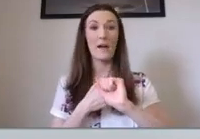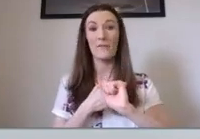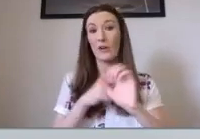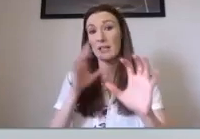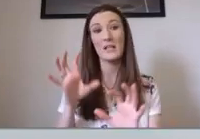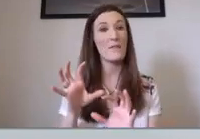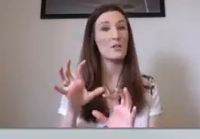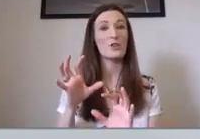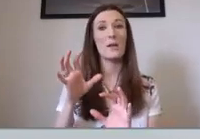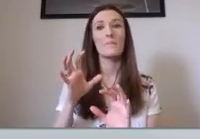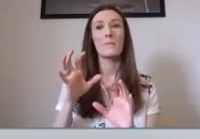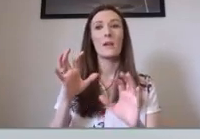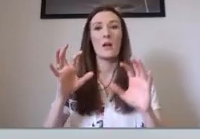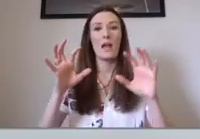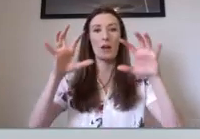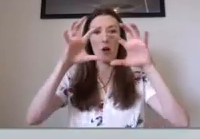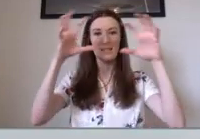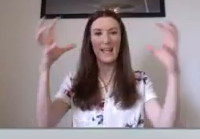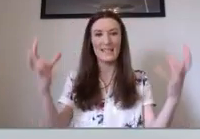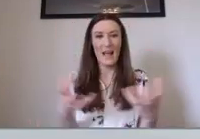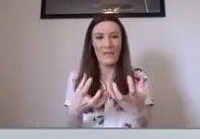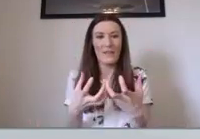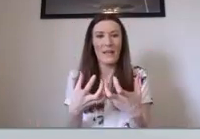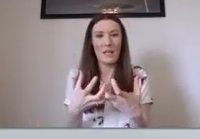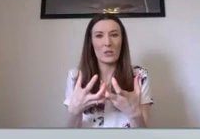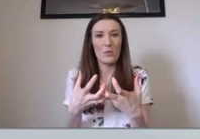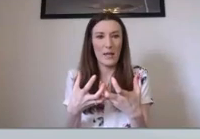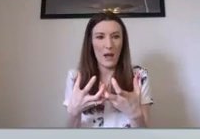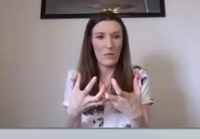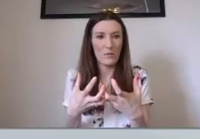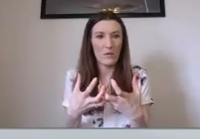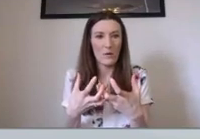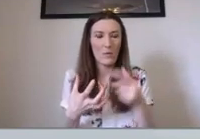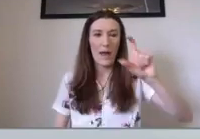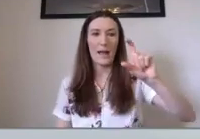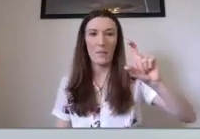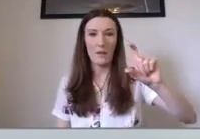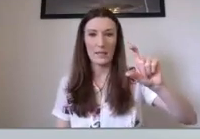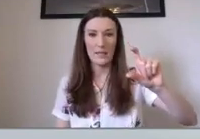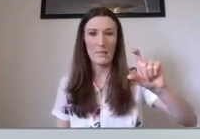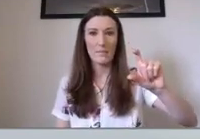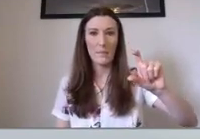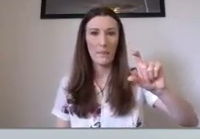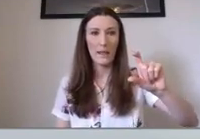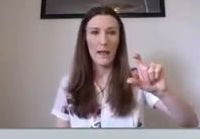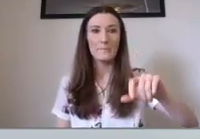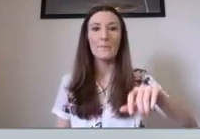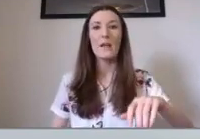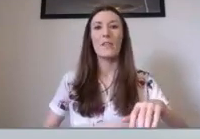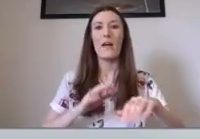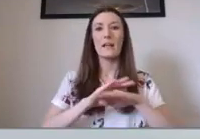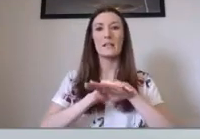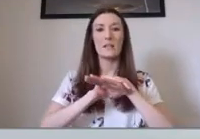culture, there is a deaf history. It takes everything into account with that capitalized D.